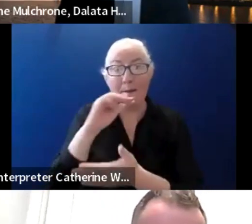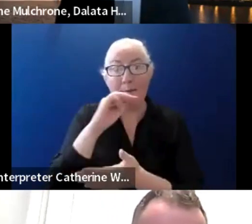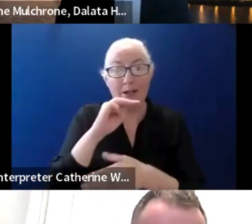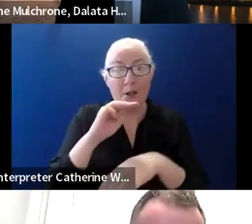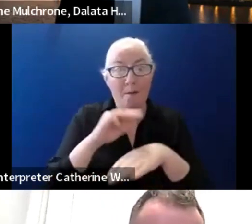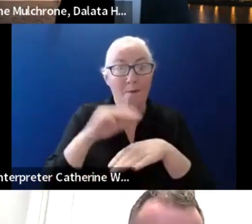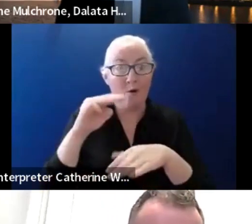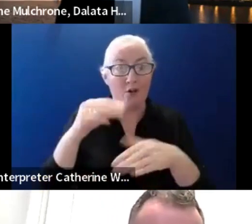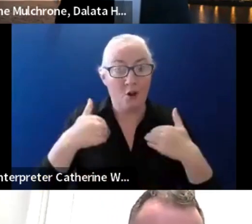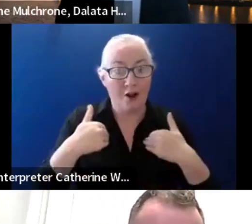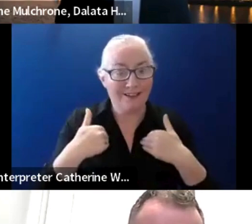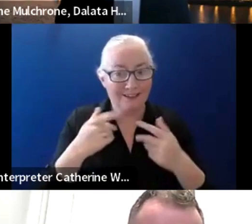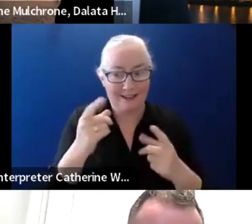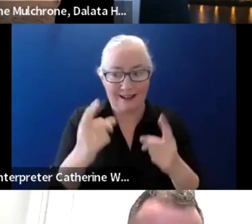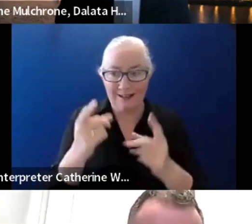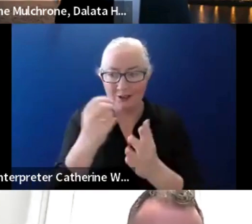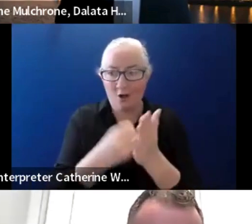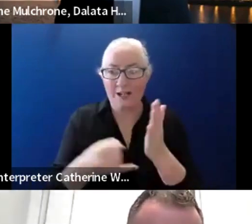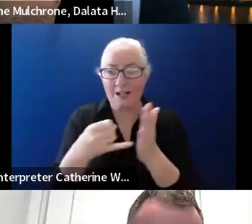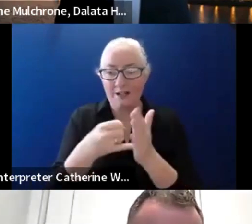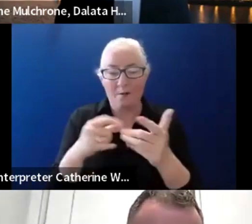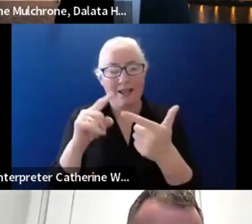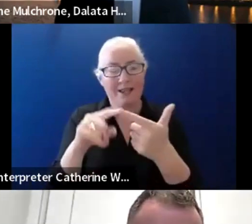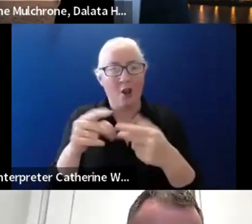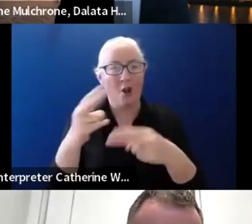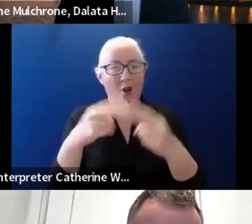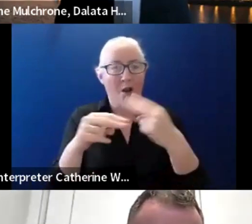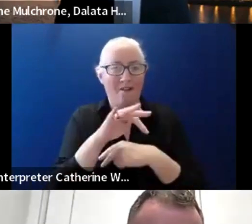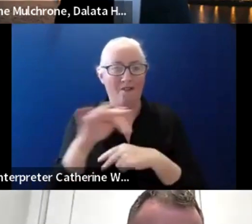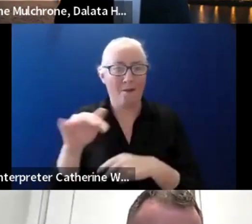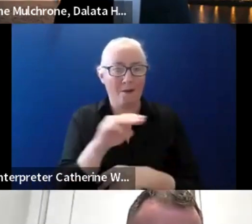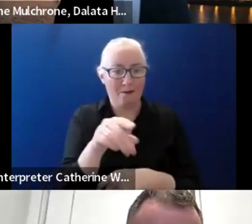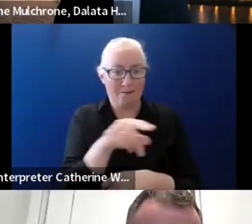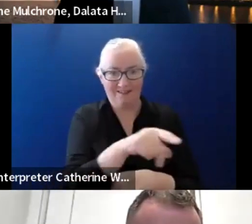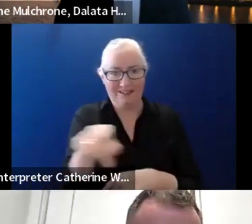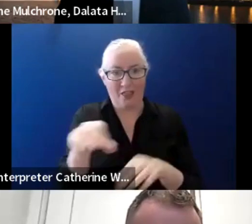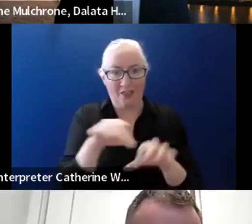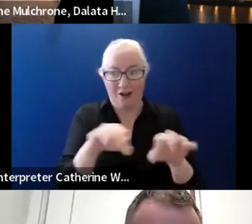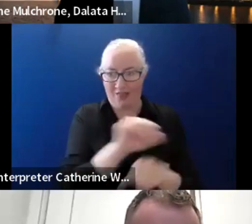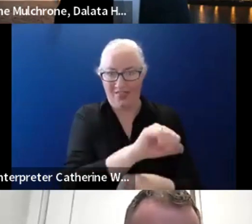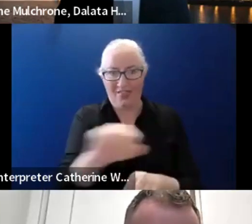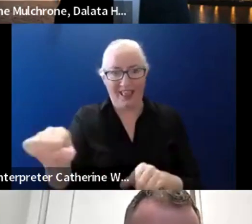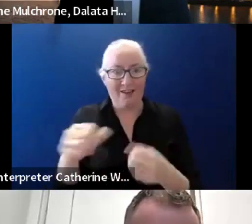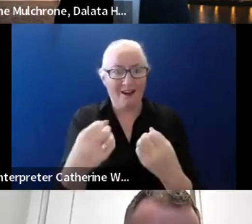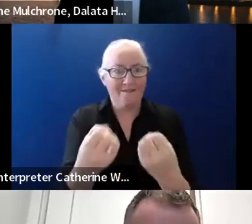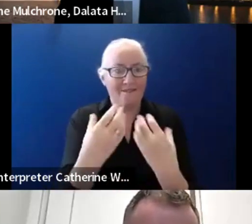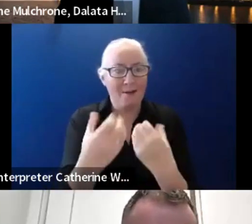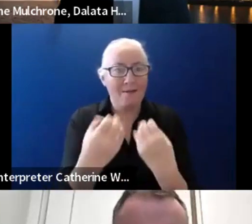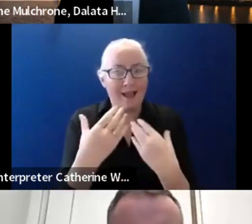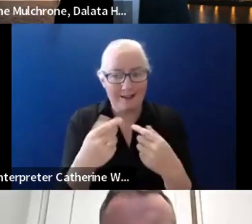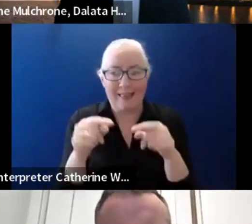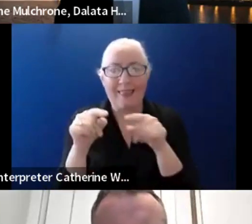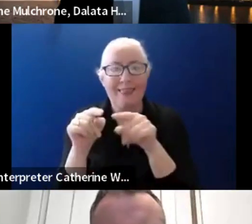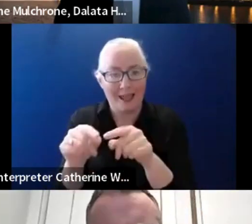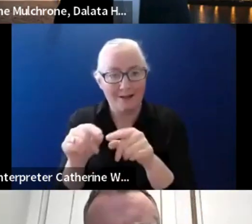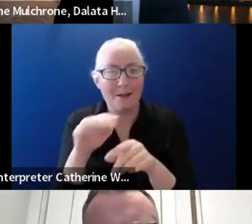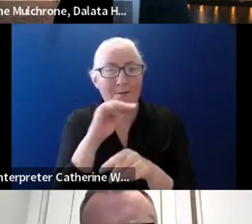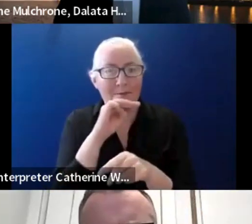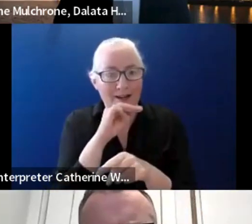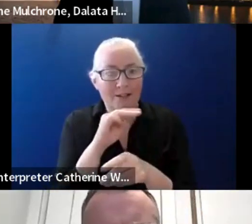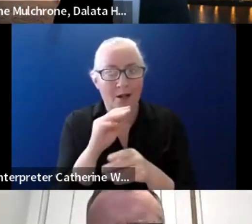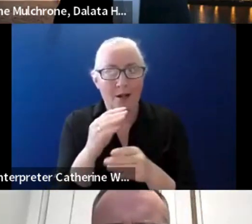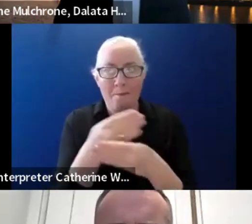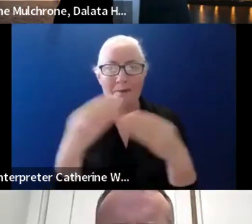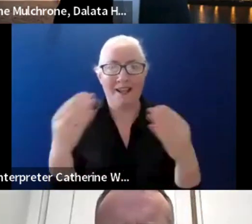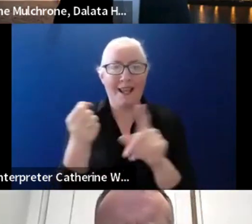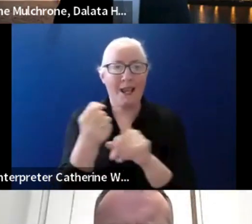to us as an organisation, in that it came from the people on the ground and their feedback. So that really made a huge impact on